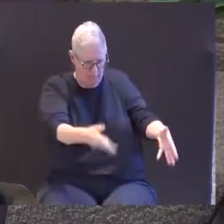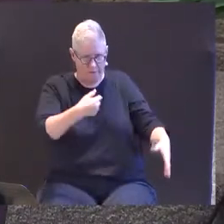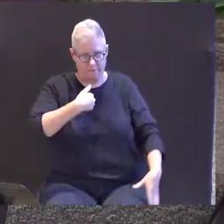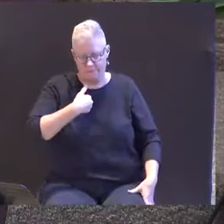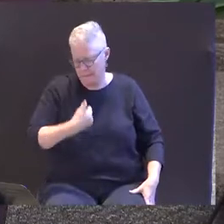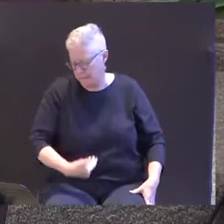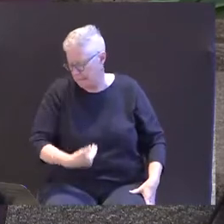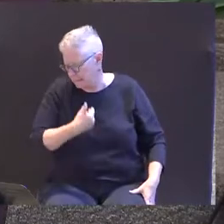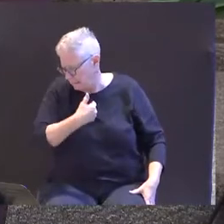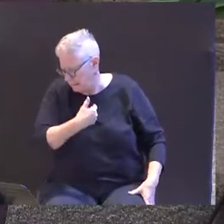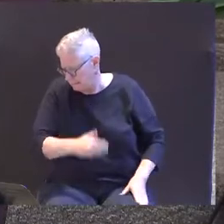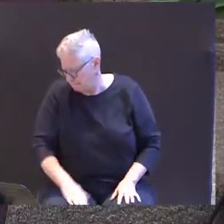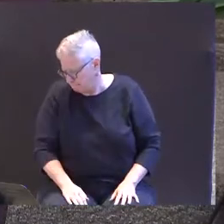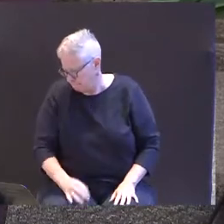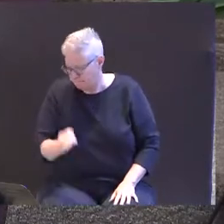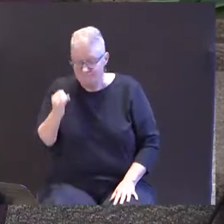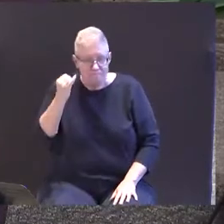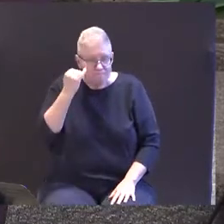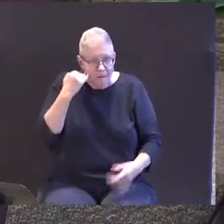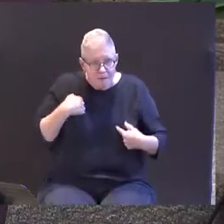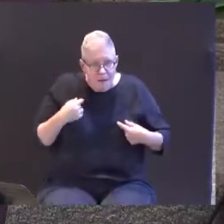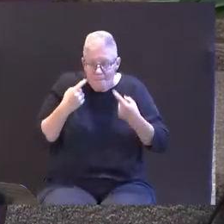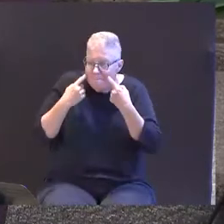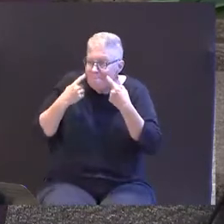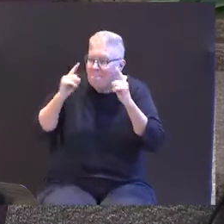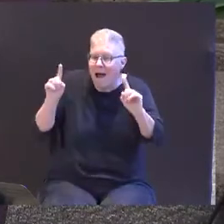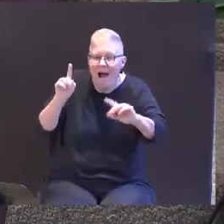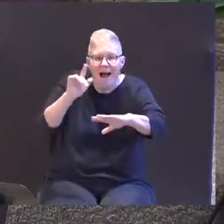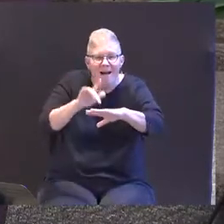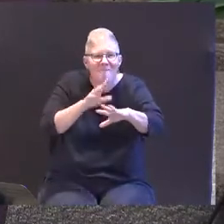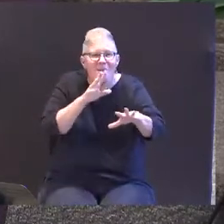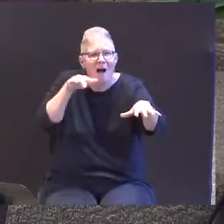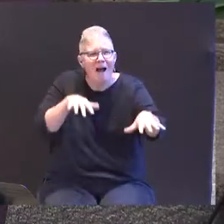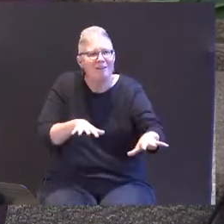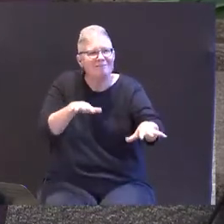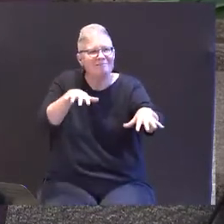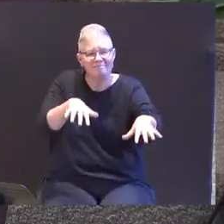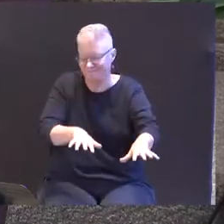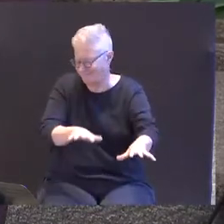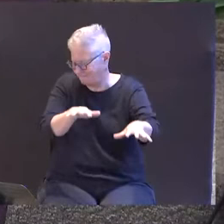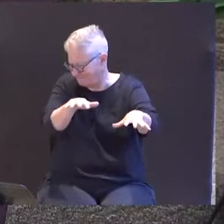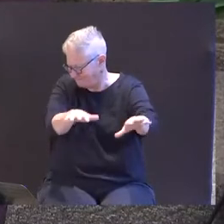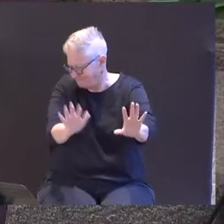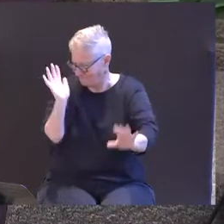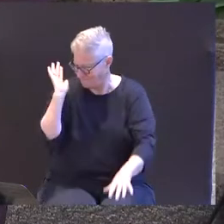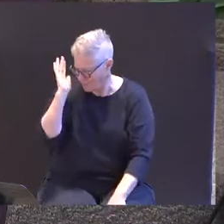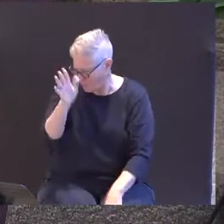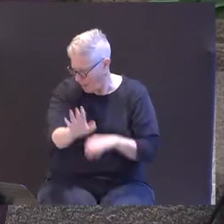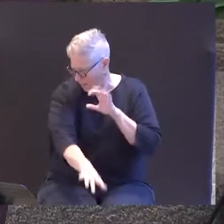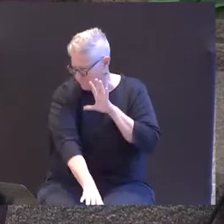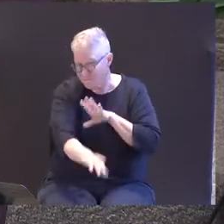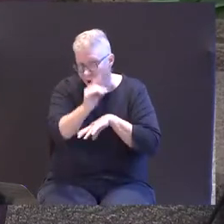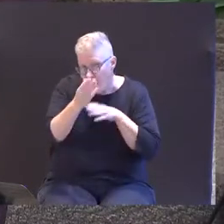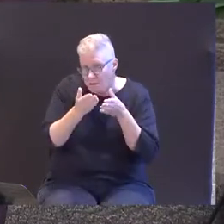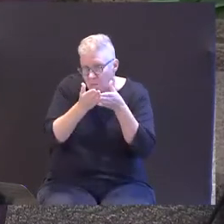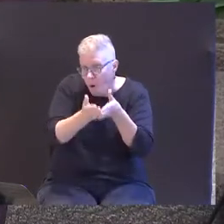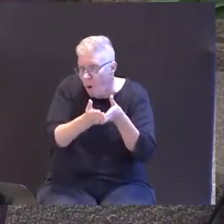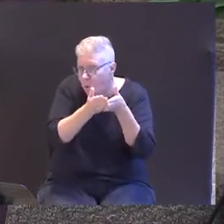And if I make it to the water side, will I even find me a boat or